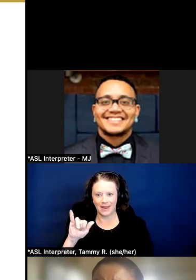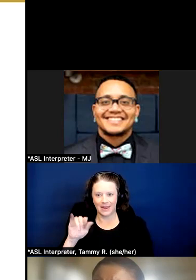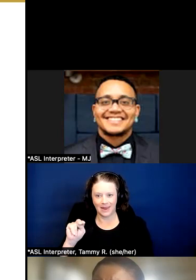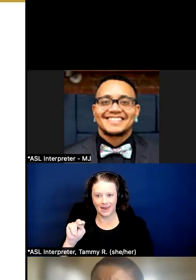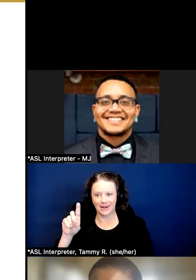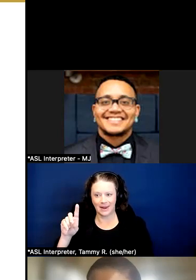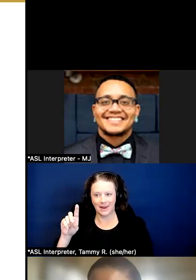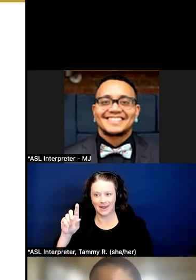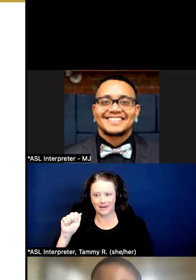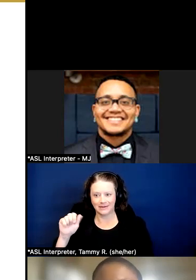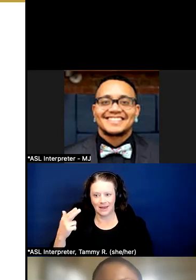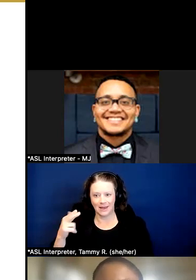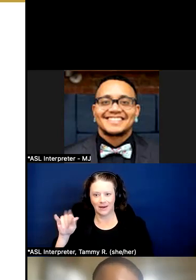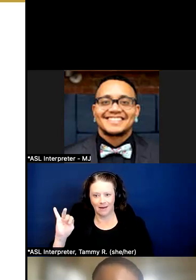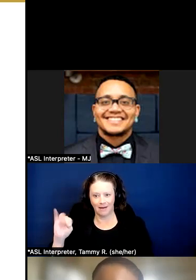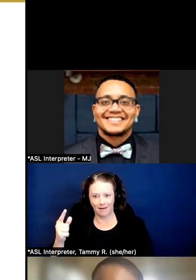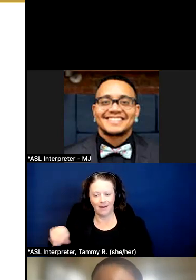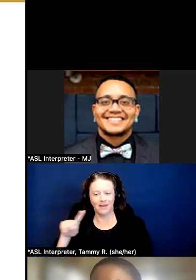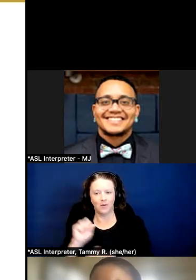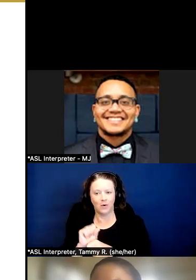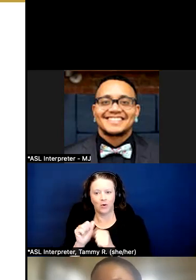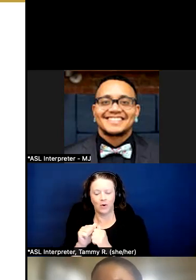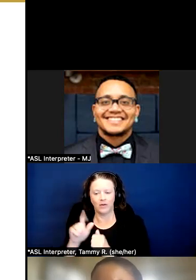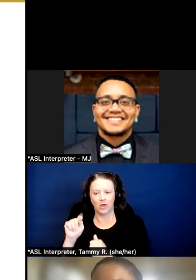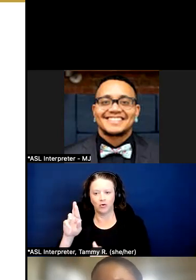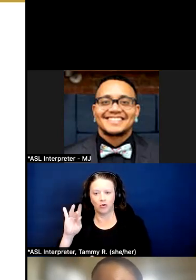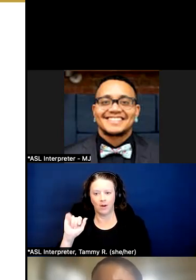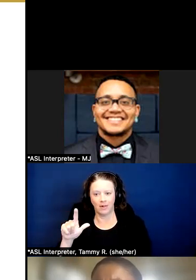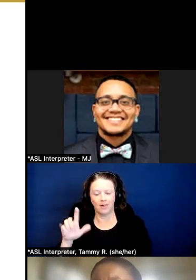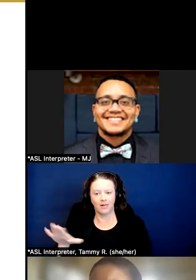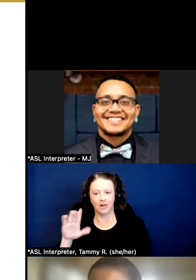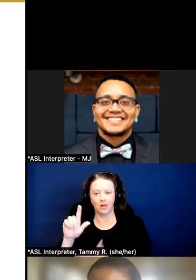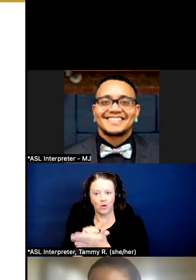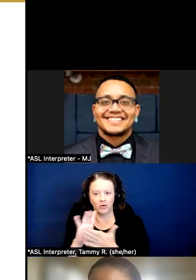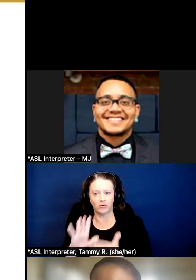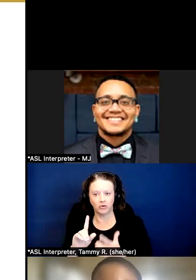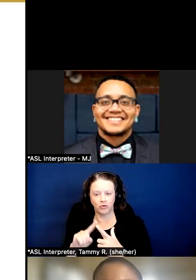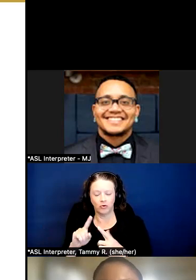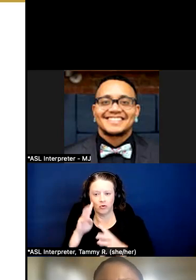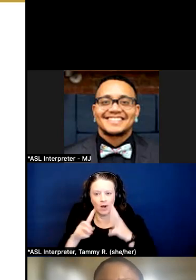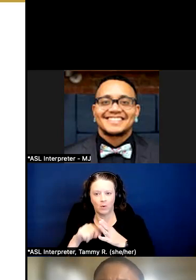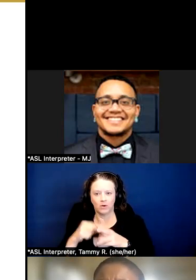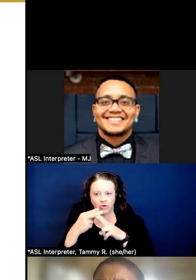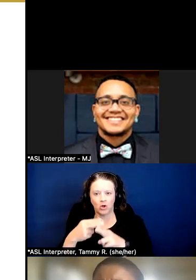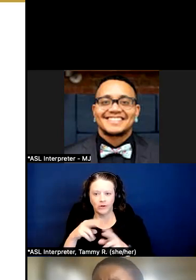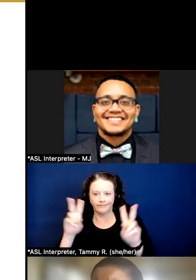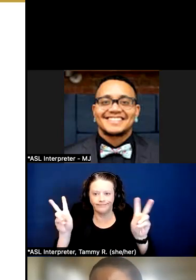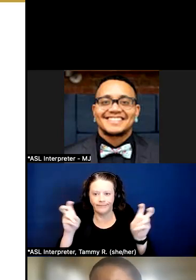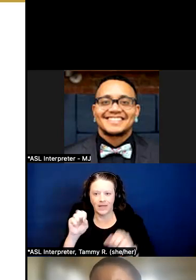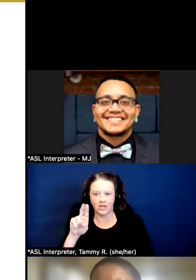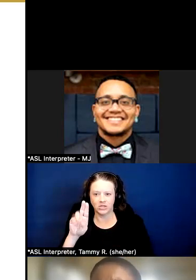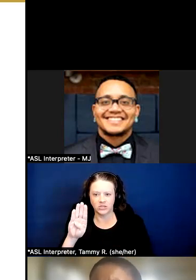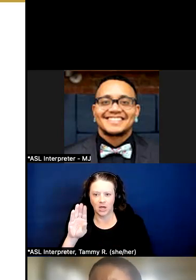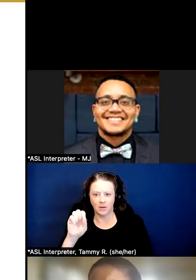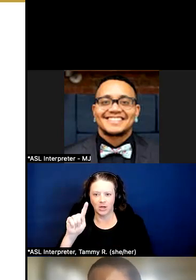with tribal lawyers to create what was called a sub-targeting policy. And that policy was passed